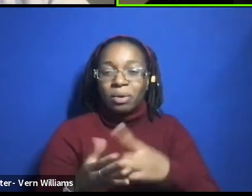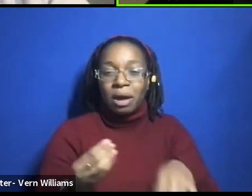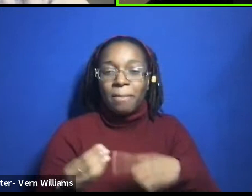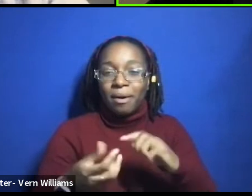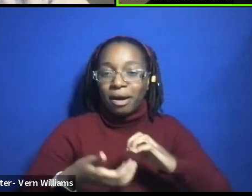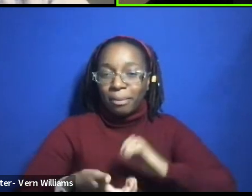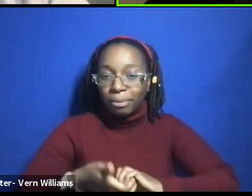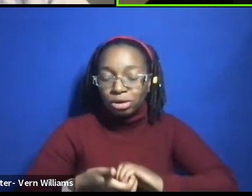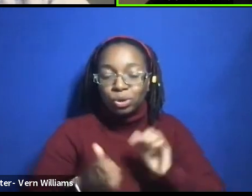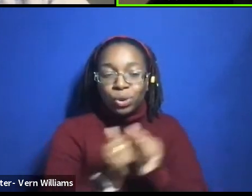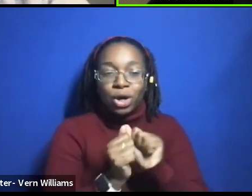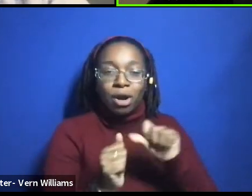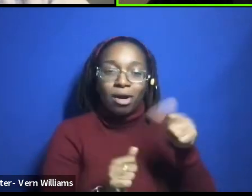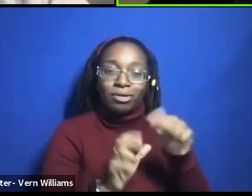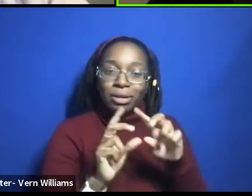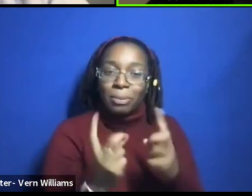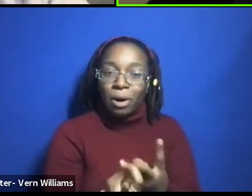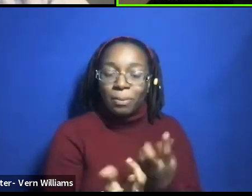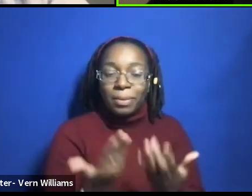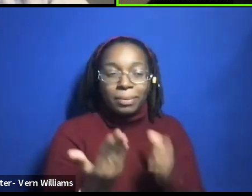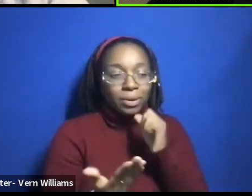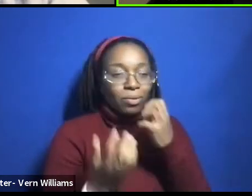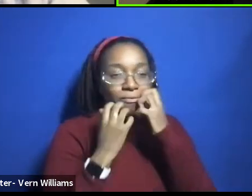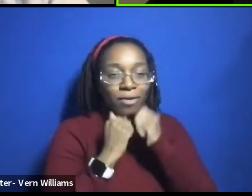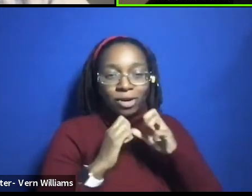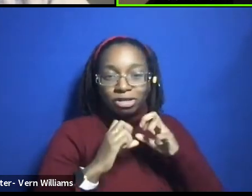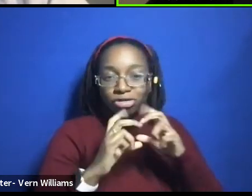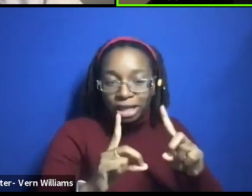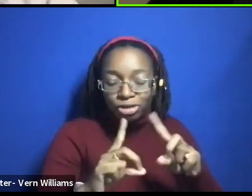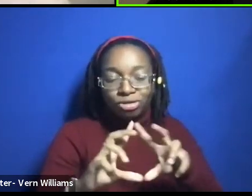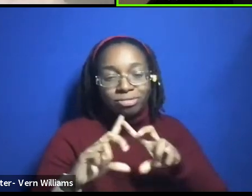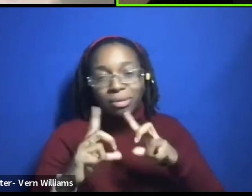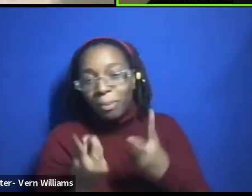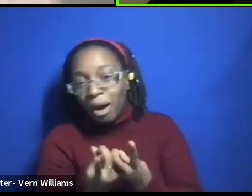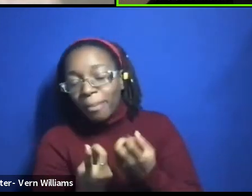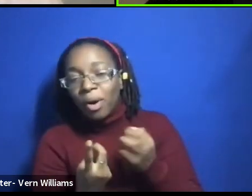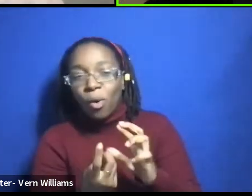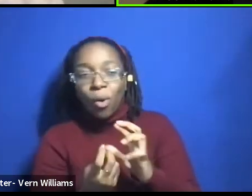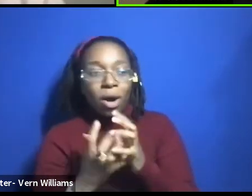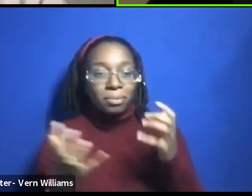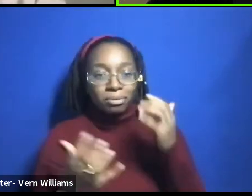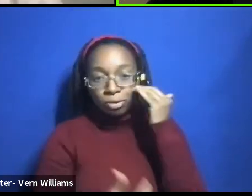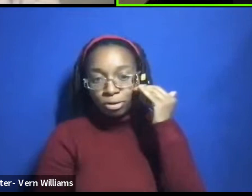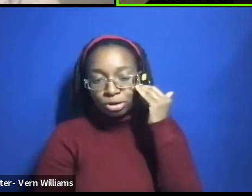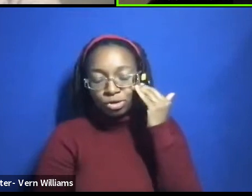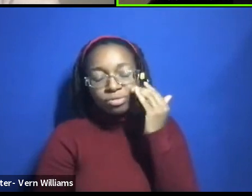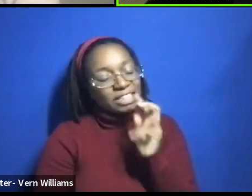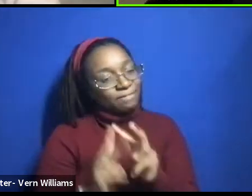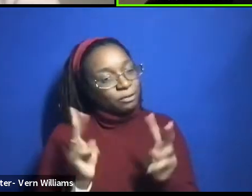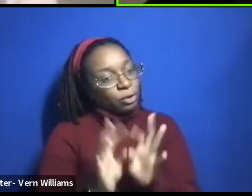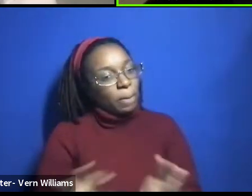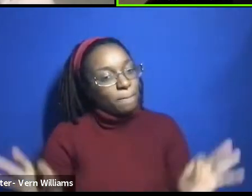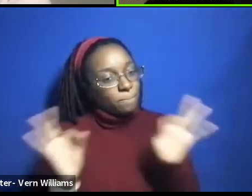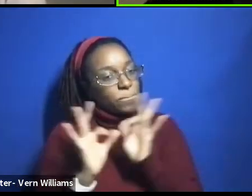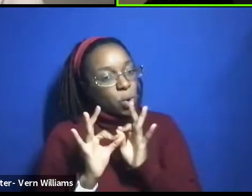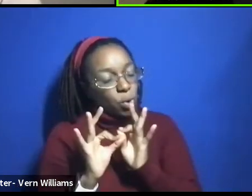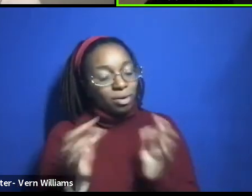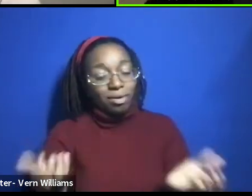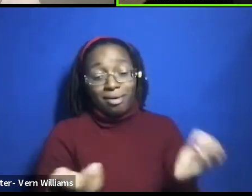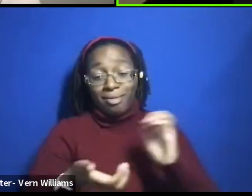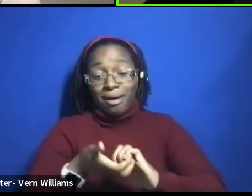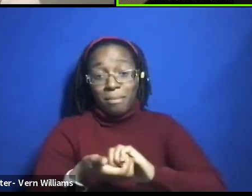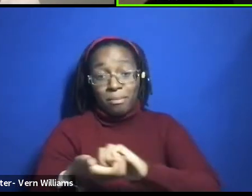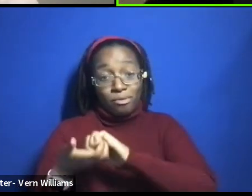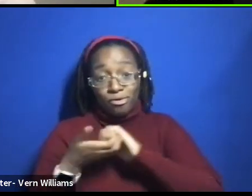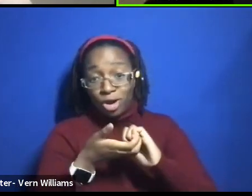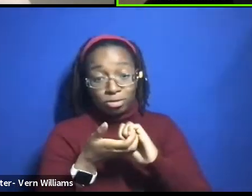working with other departments that may not value education department bodies of knowledge as much is very important. And collaboration in that particular